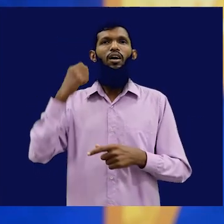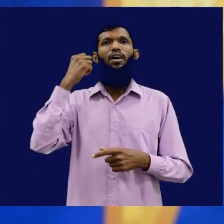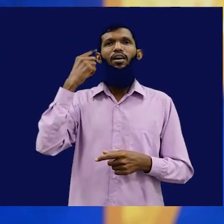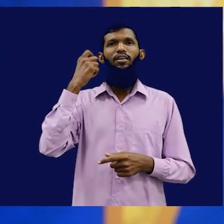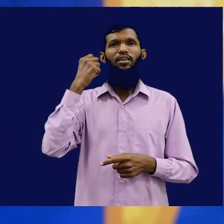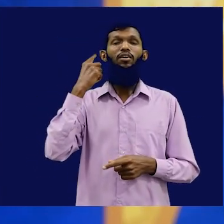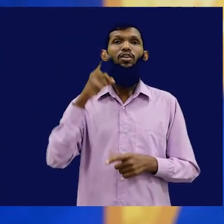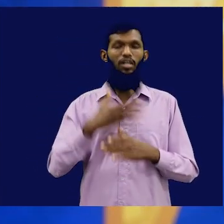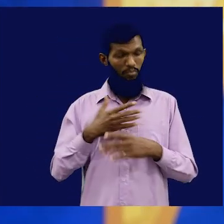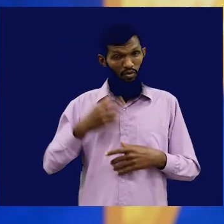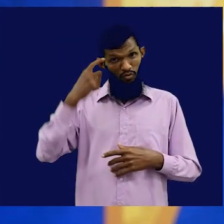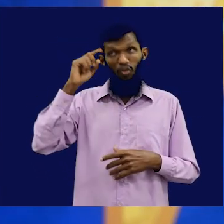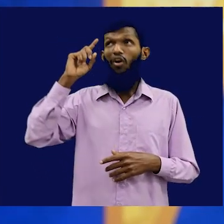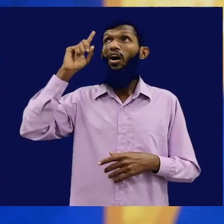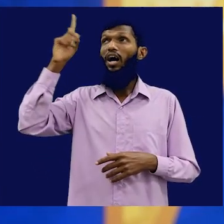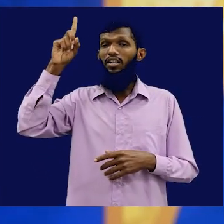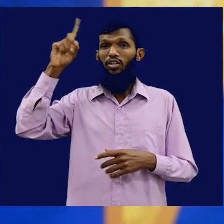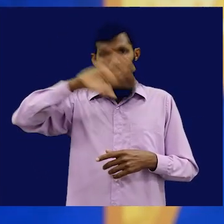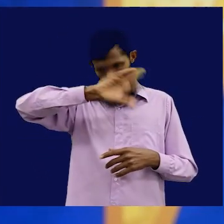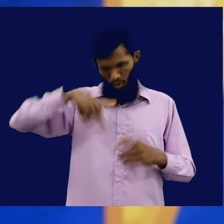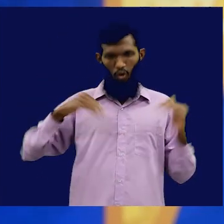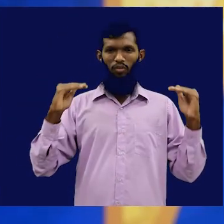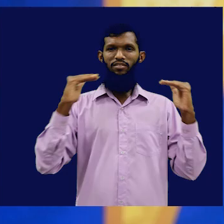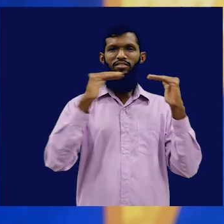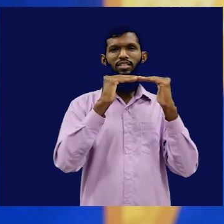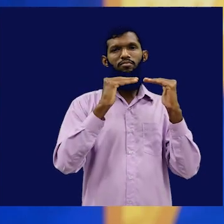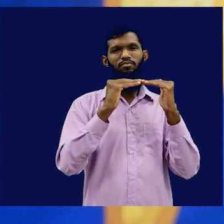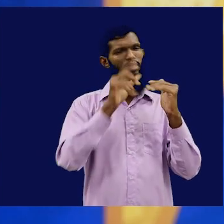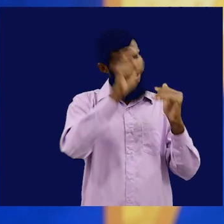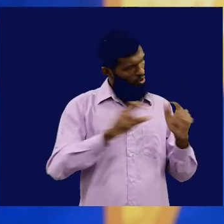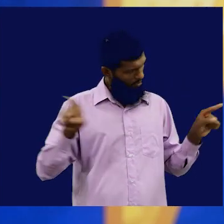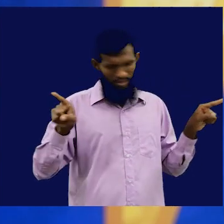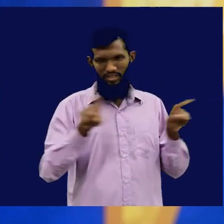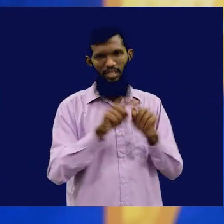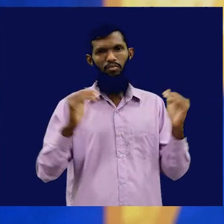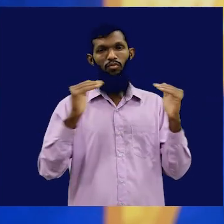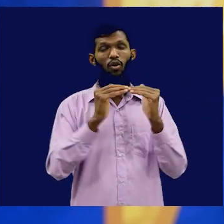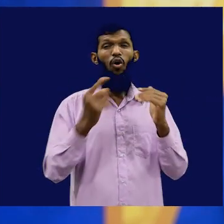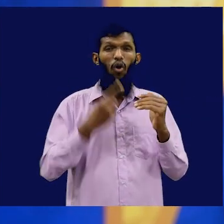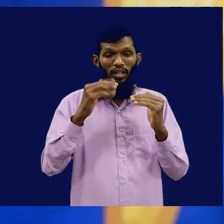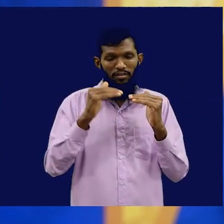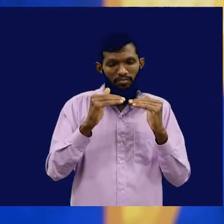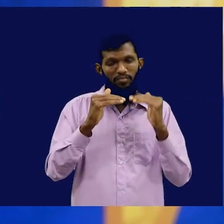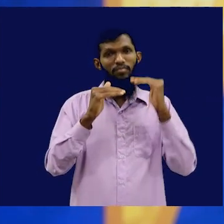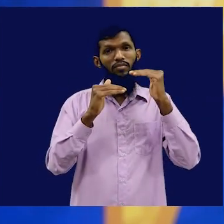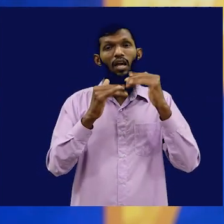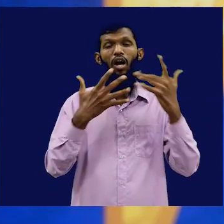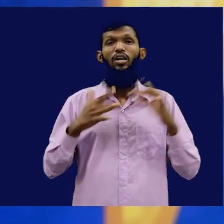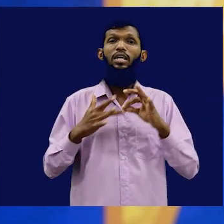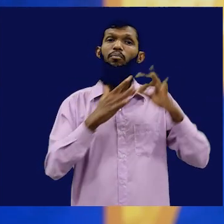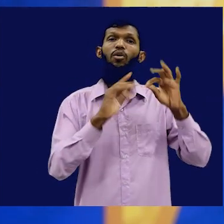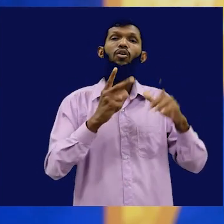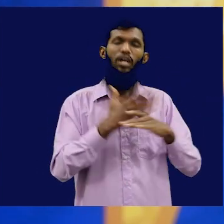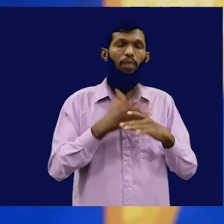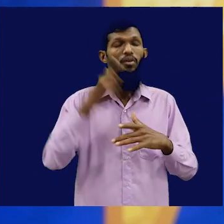Islamic teachings. It reminds us that in the eyes of Allah, all human beings are equal, and the